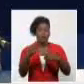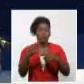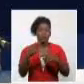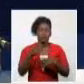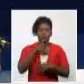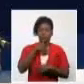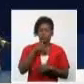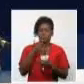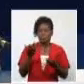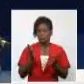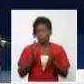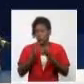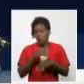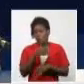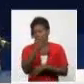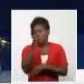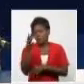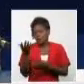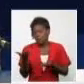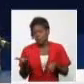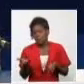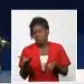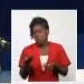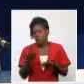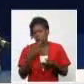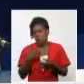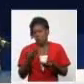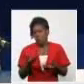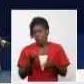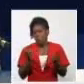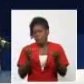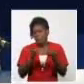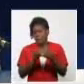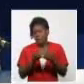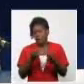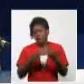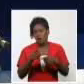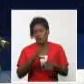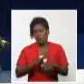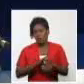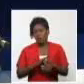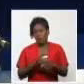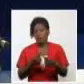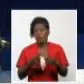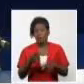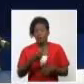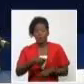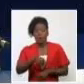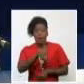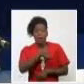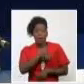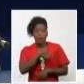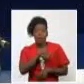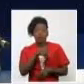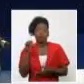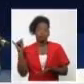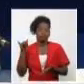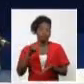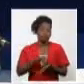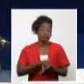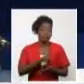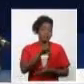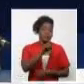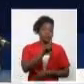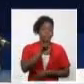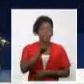In rental houses, it's not even worth mentioning. There is a similar number, 953, and they are staying in the